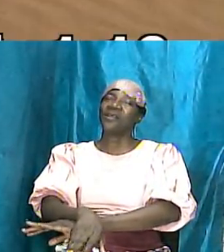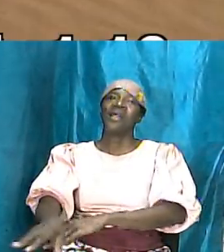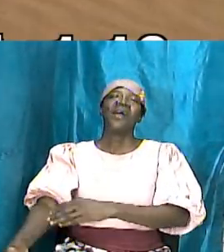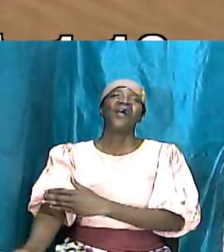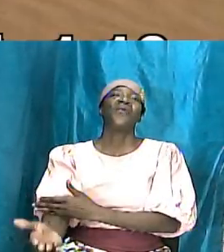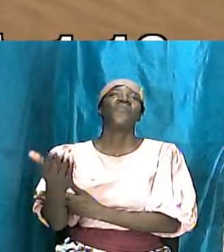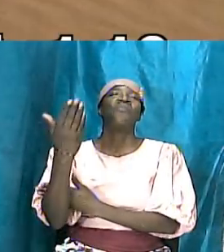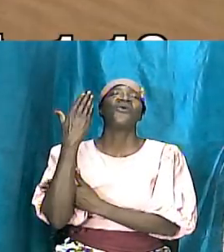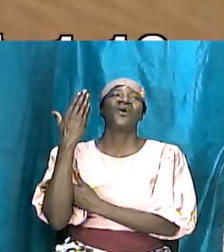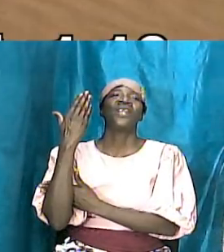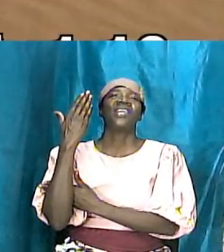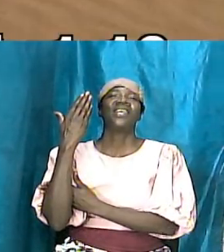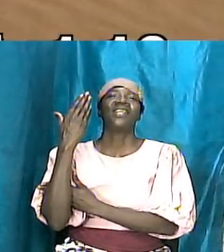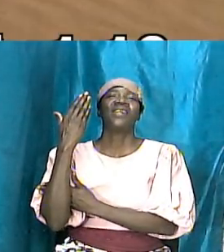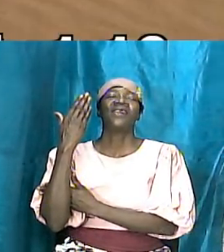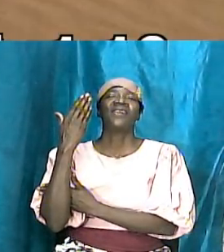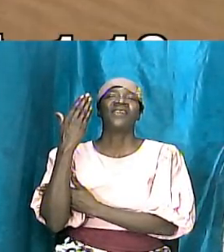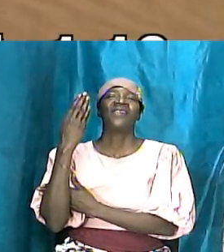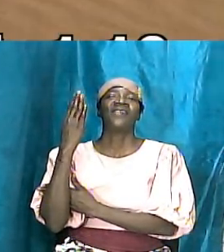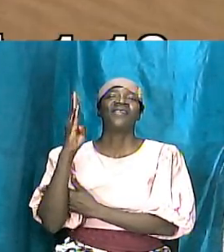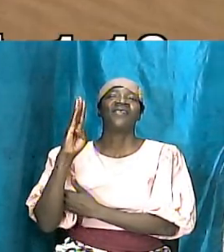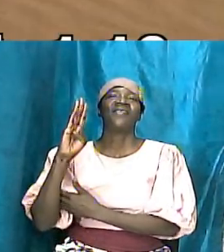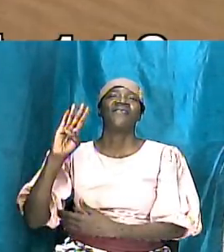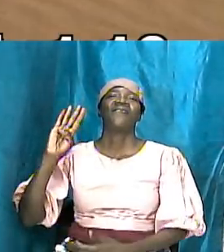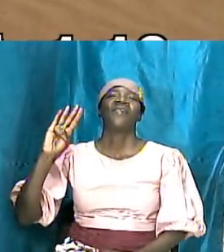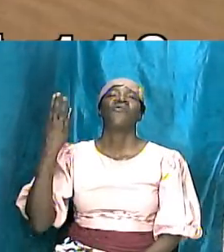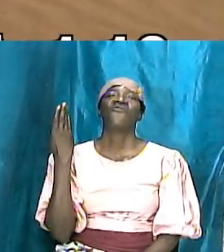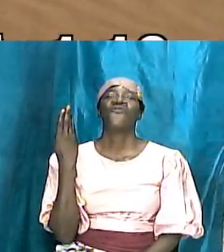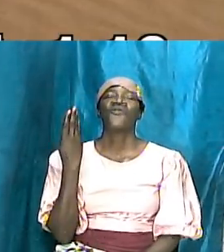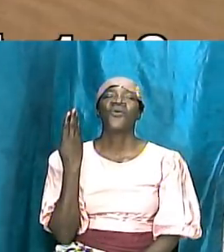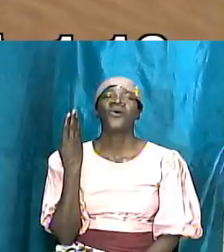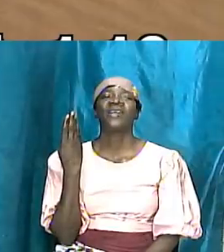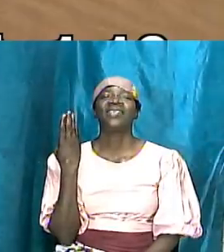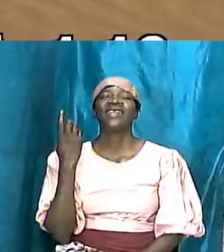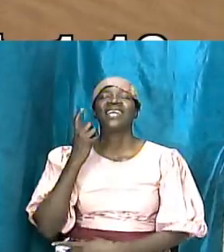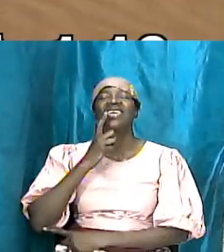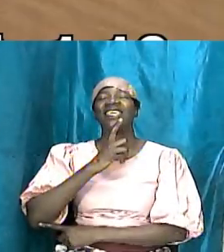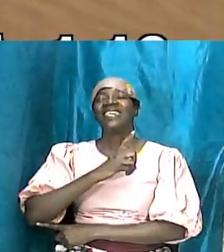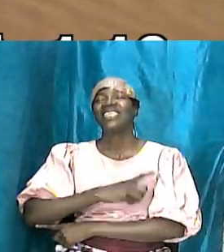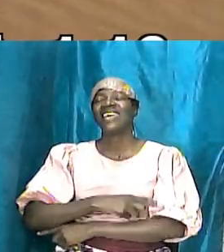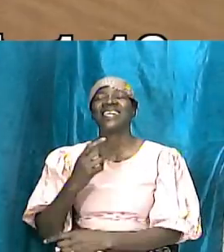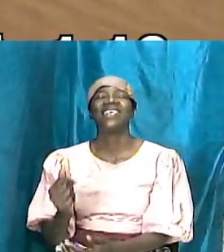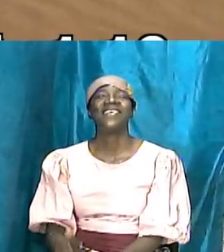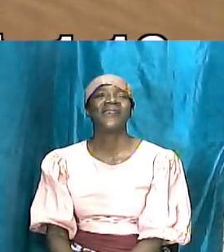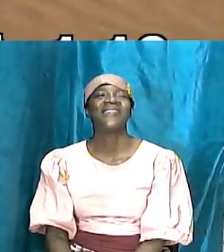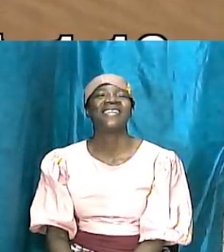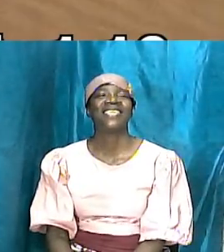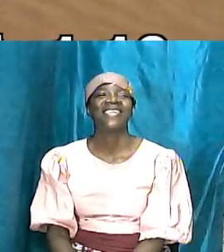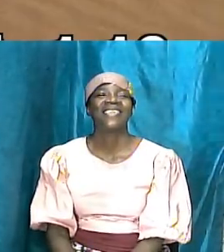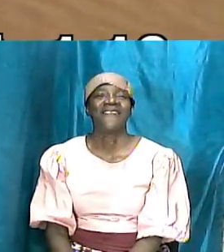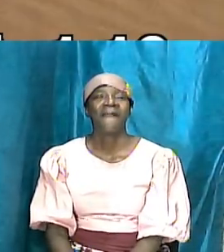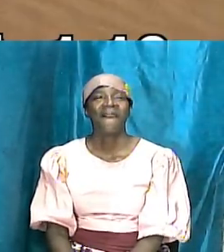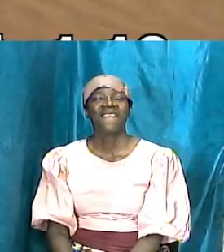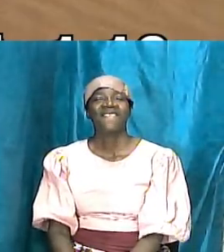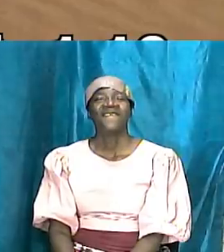the morning were the fourth day.